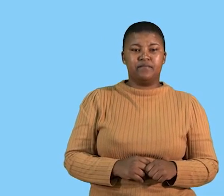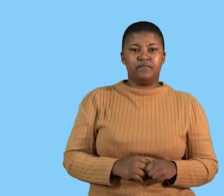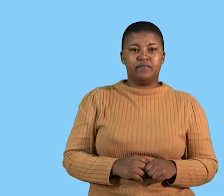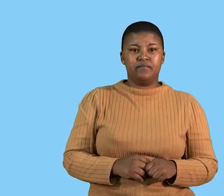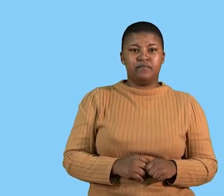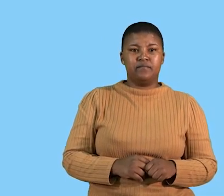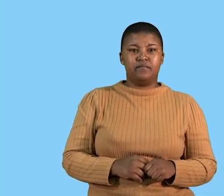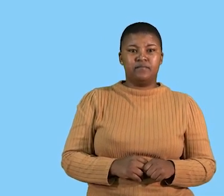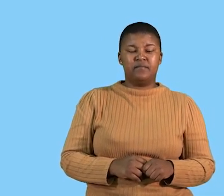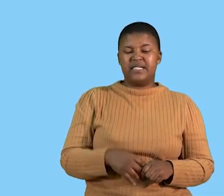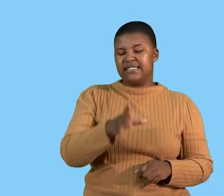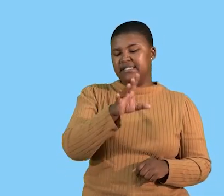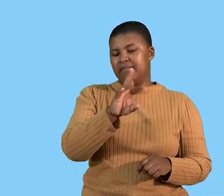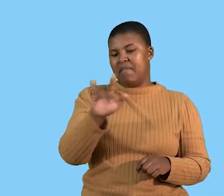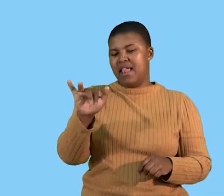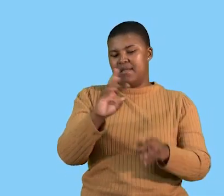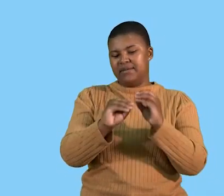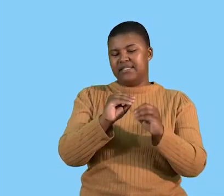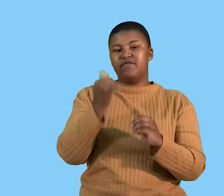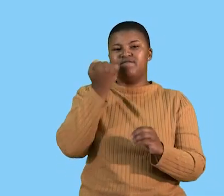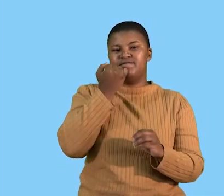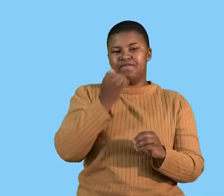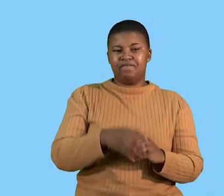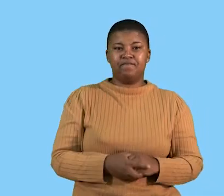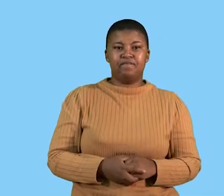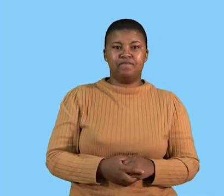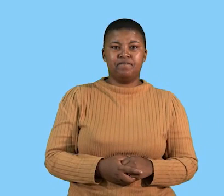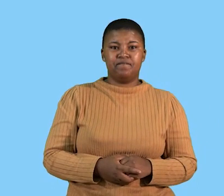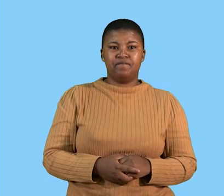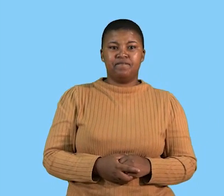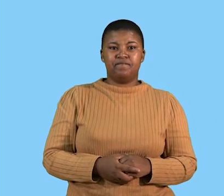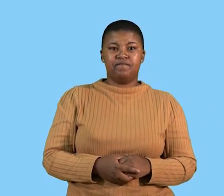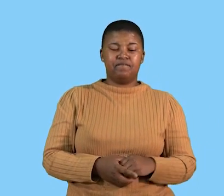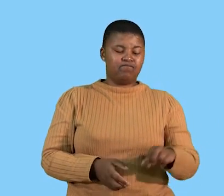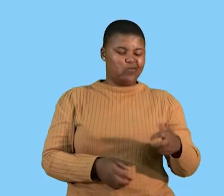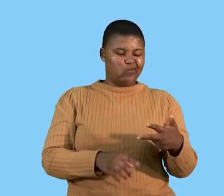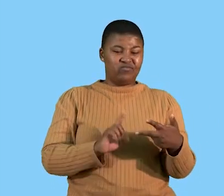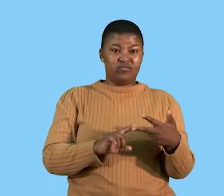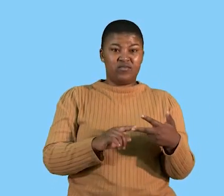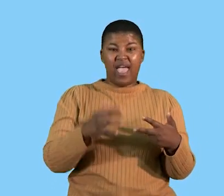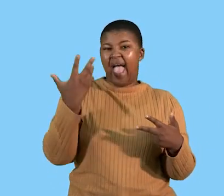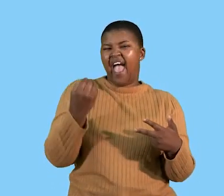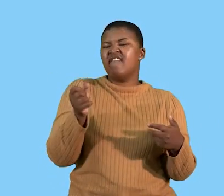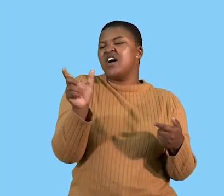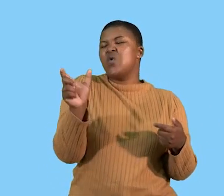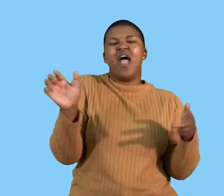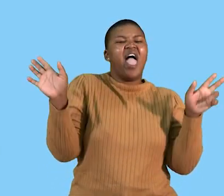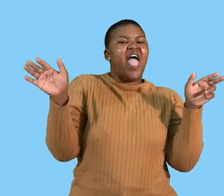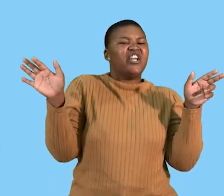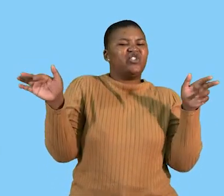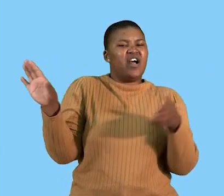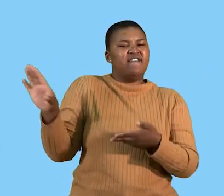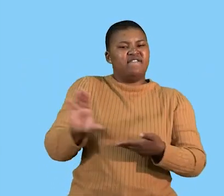Oh, I'm making such spelling mistakes. Let me just fix that quickly. Government. And then also we have